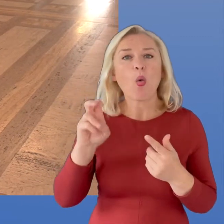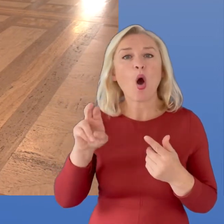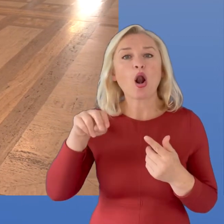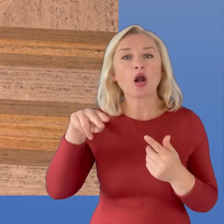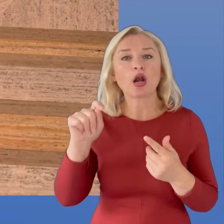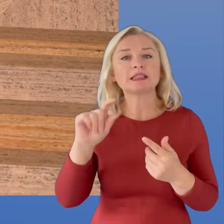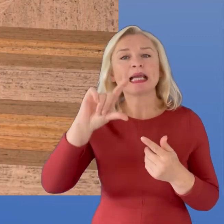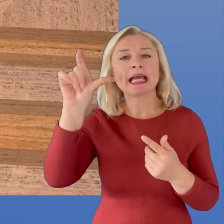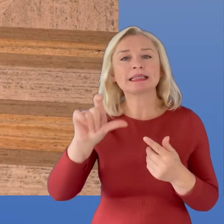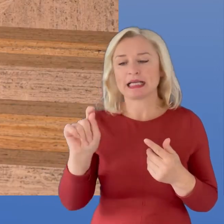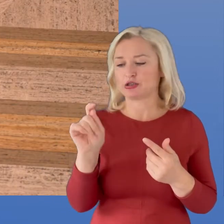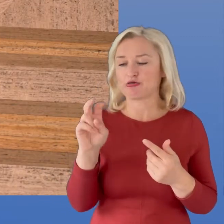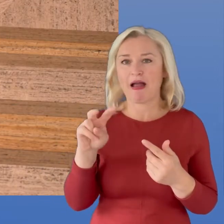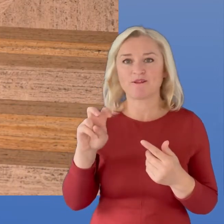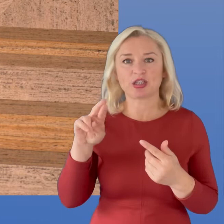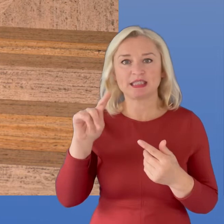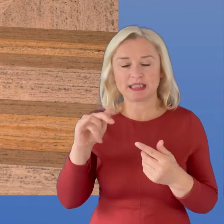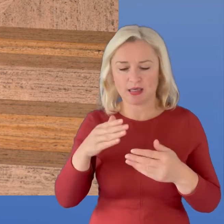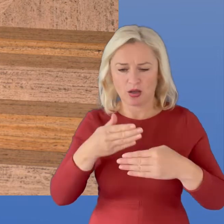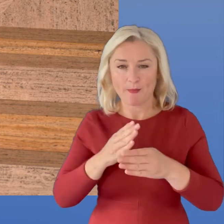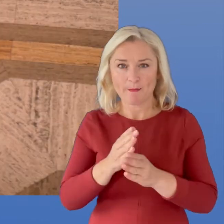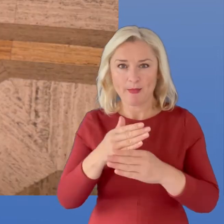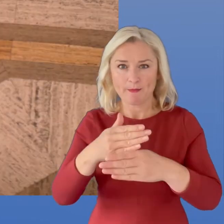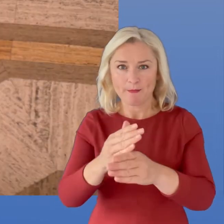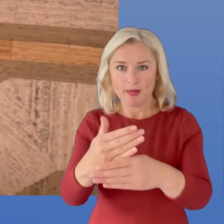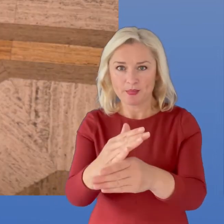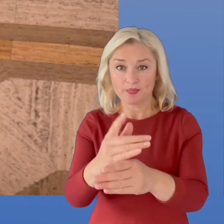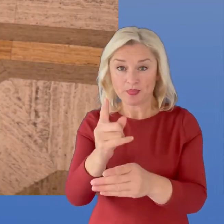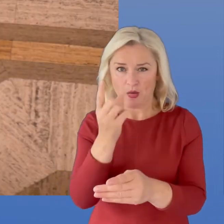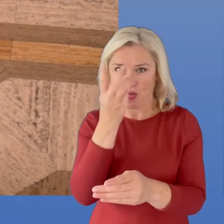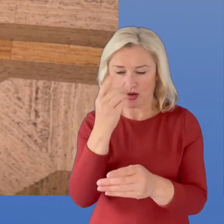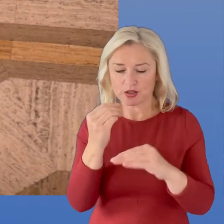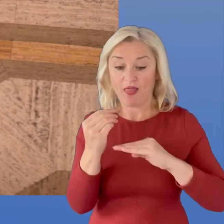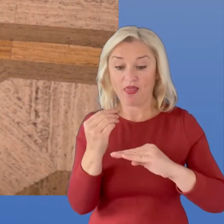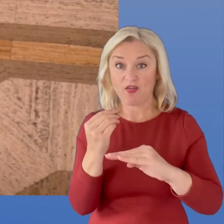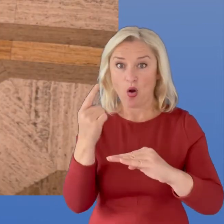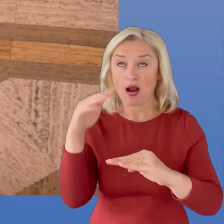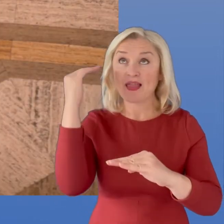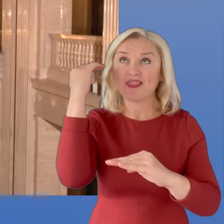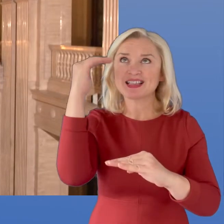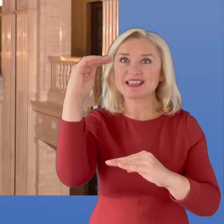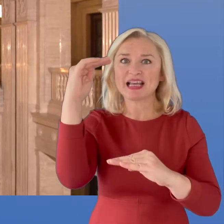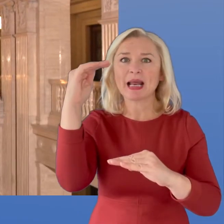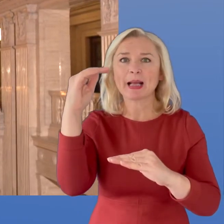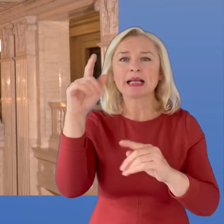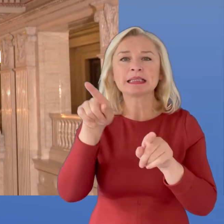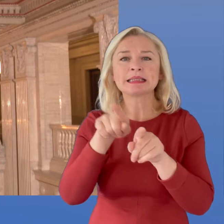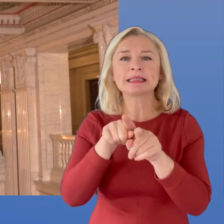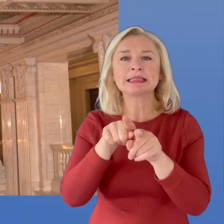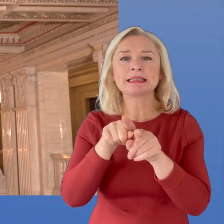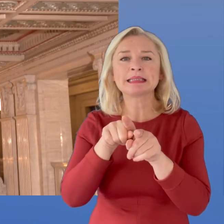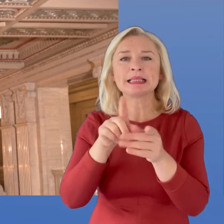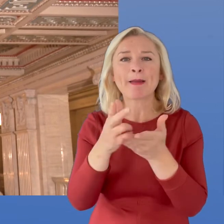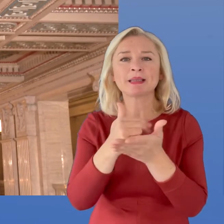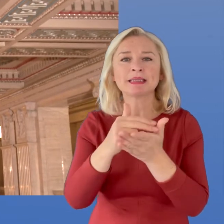cream, gold, and walnut Italian travertine, which is laid out in geometric patterns. Those with an eye for detail will spot that the